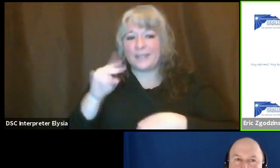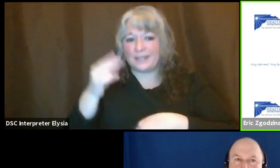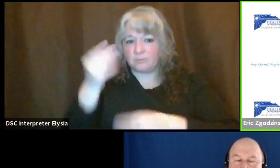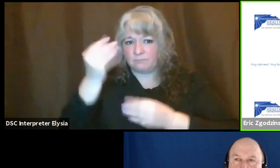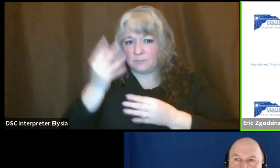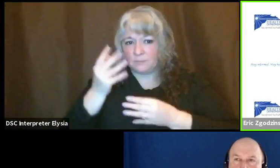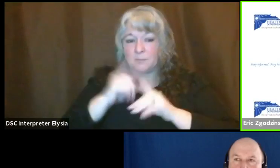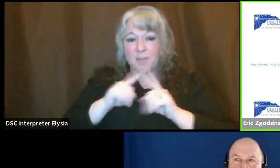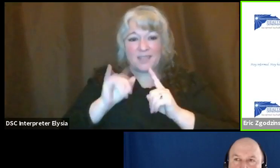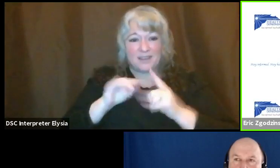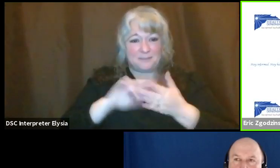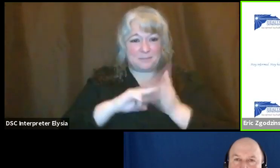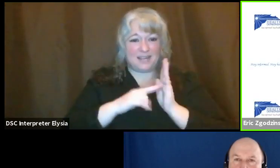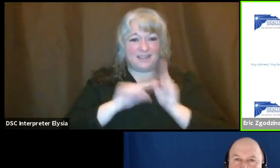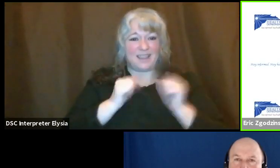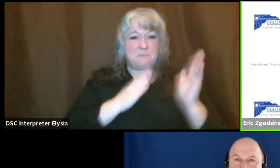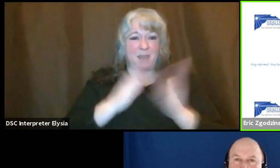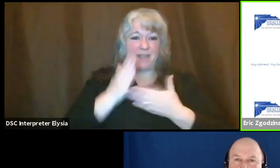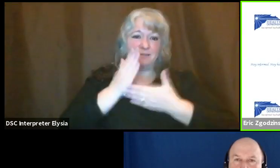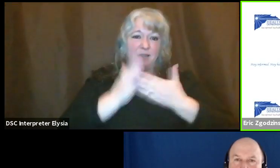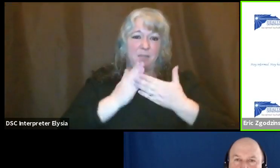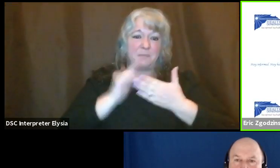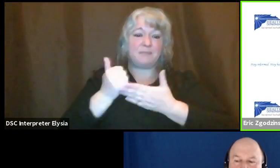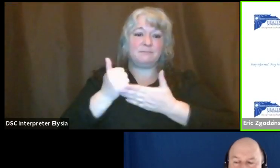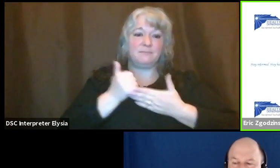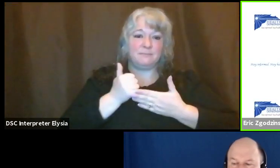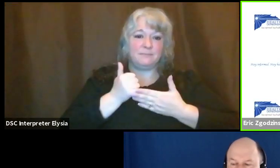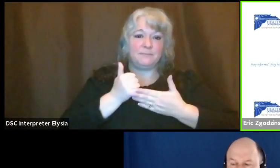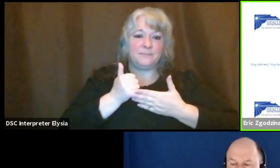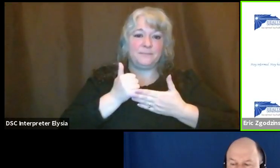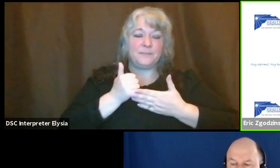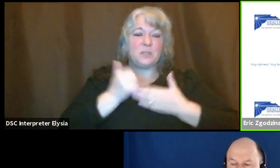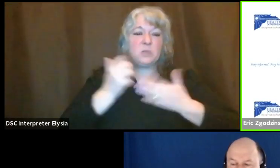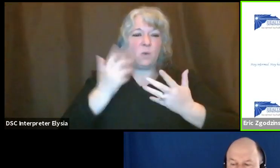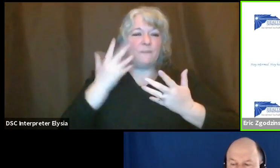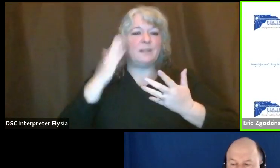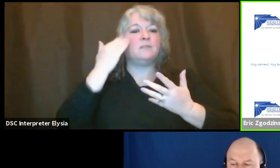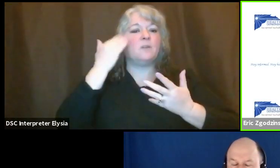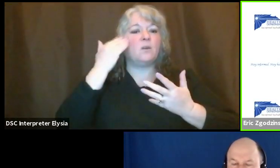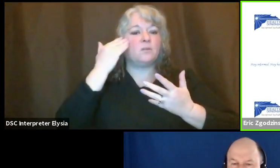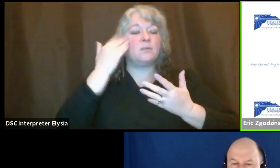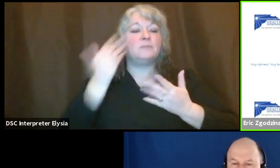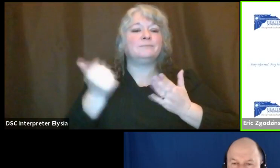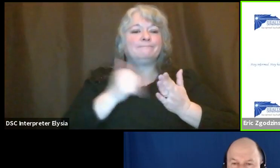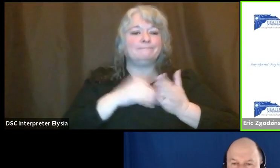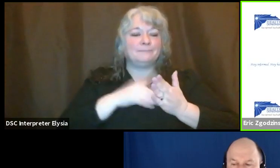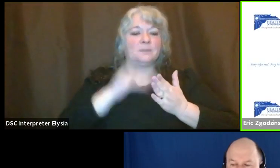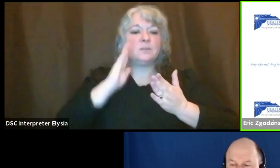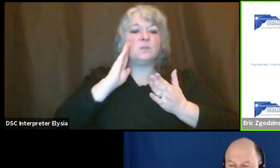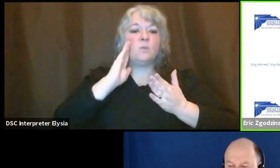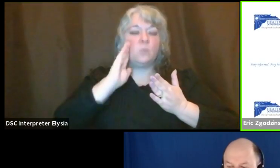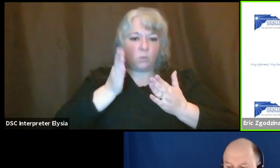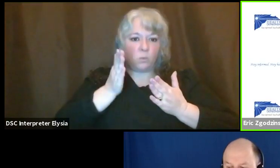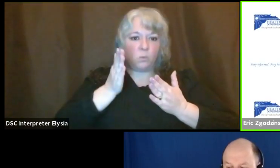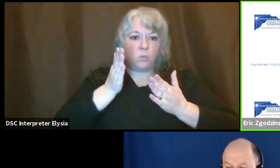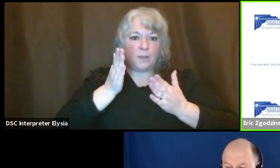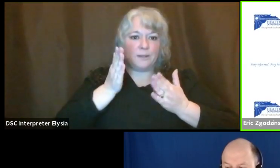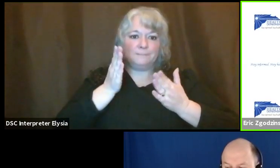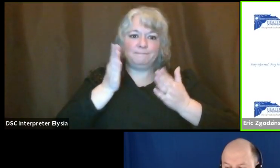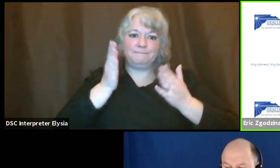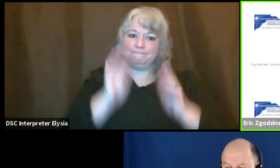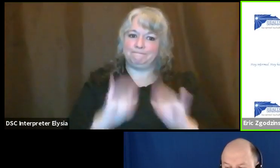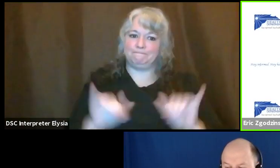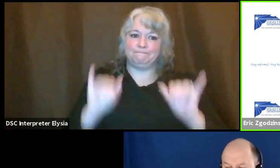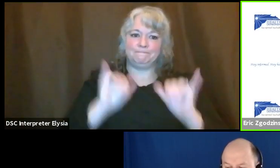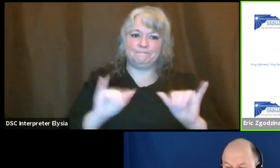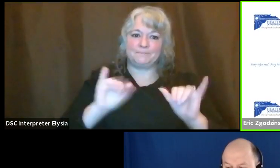some ability to plan a little bit, which helps us out. So we know that, again, we're going to get similar amount of doses over the next